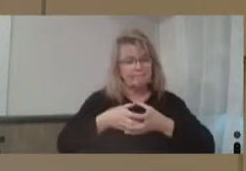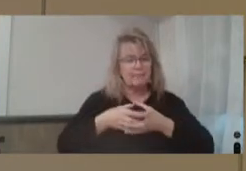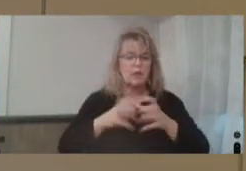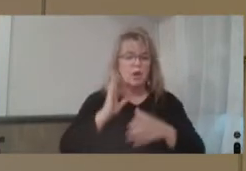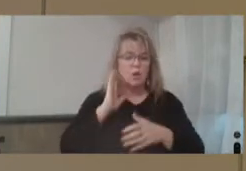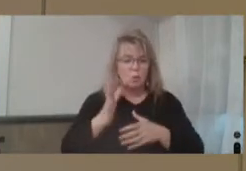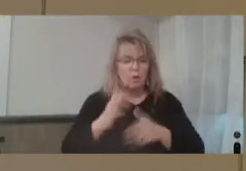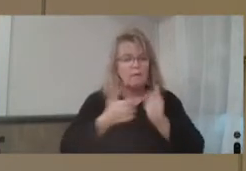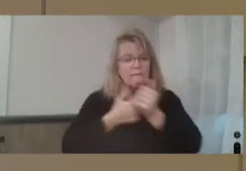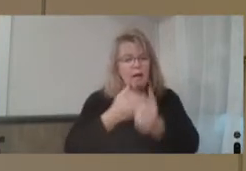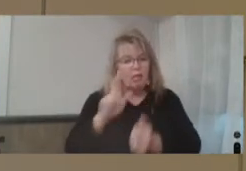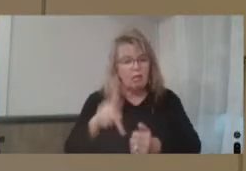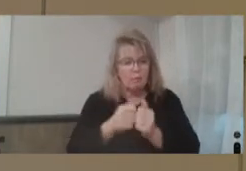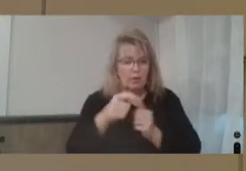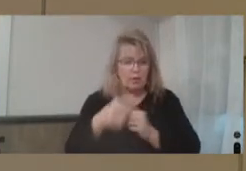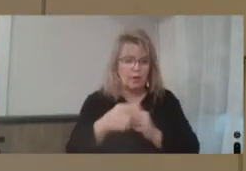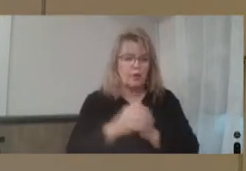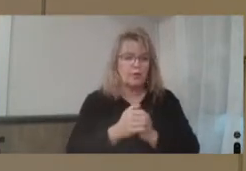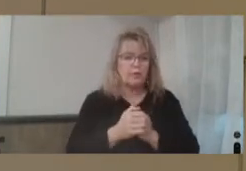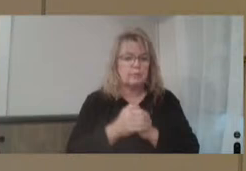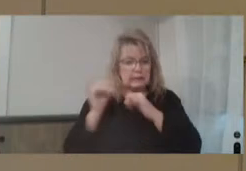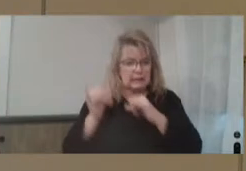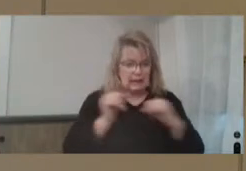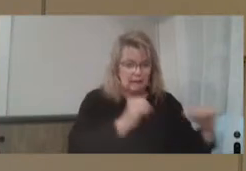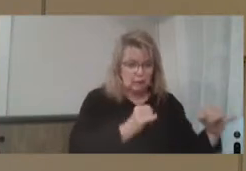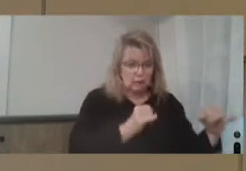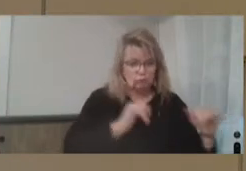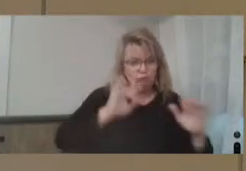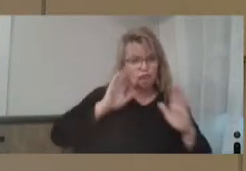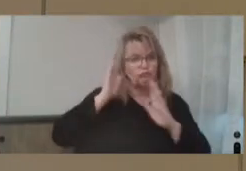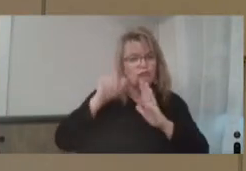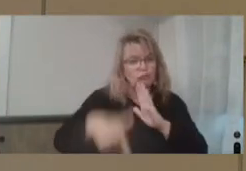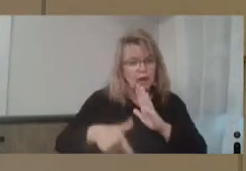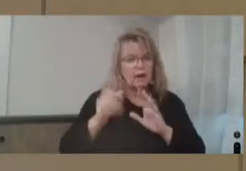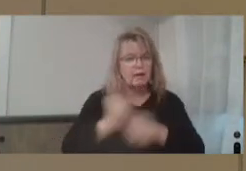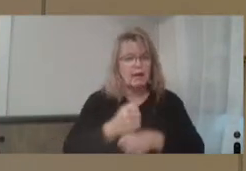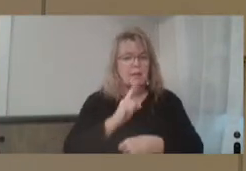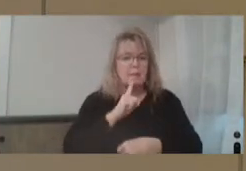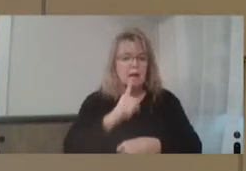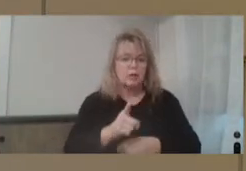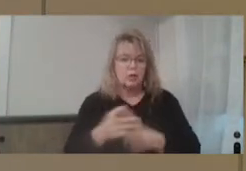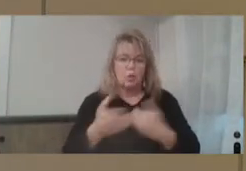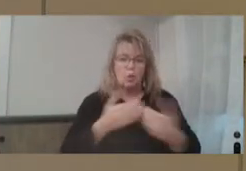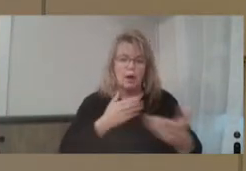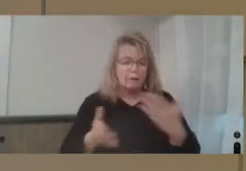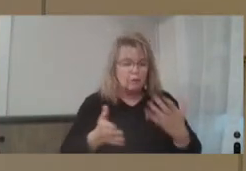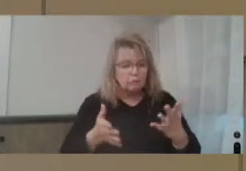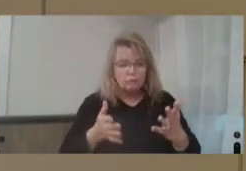follow up with you individually so that we can make sure whatever you petition, we get it right.